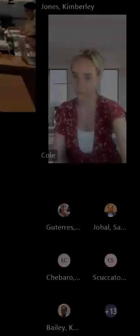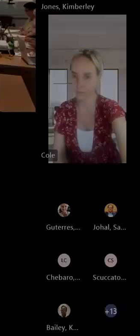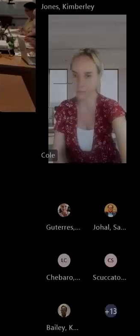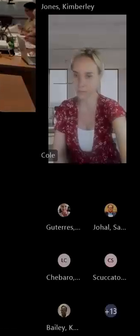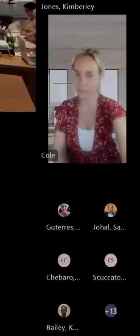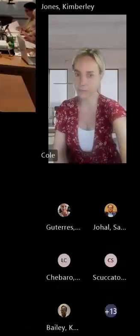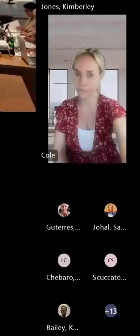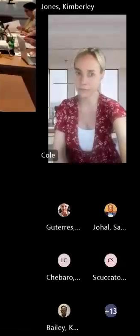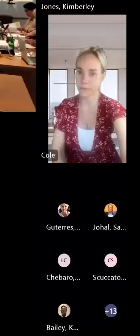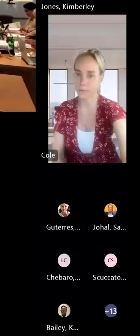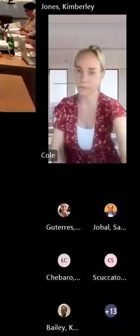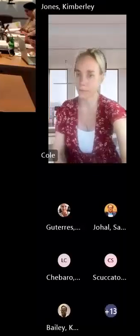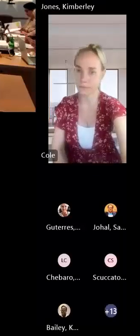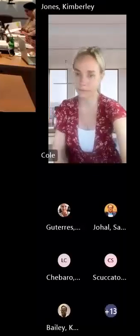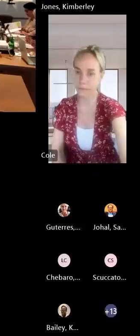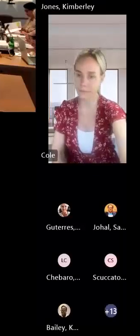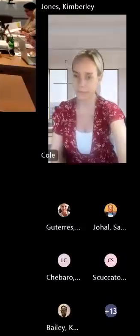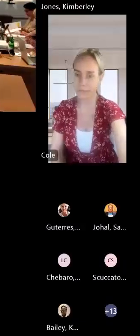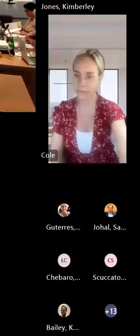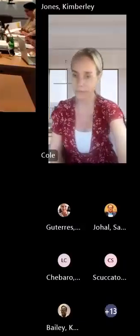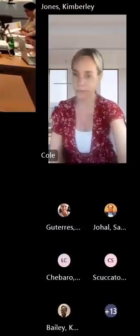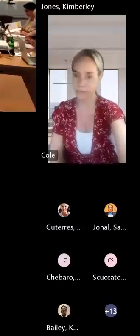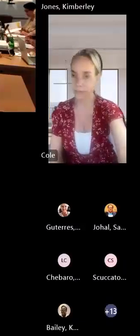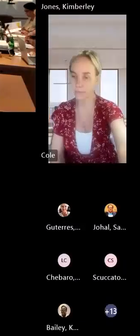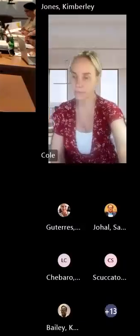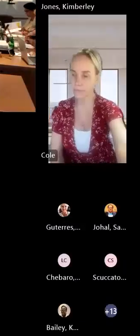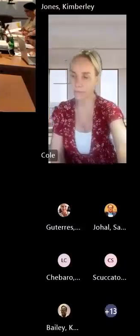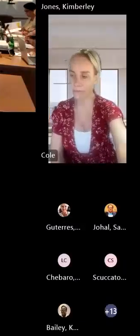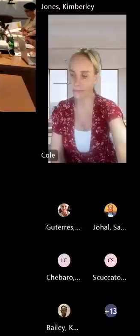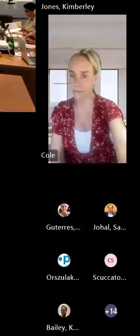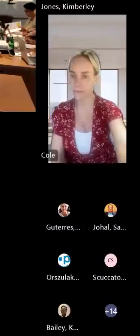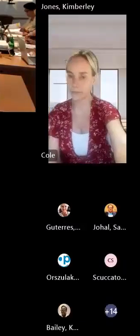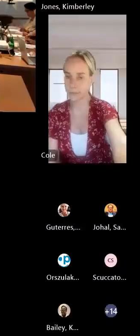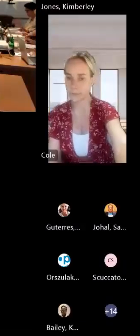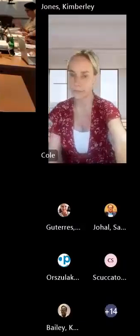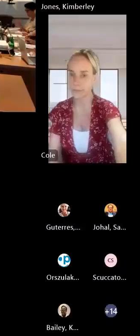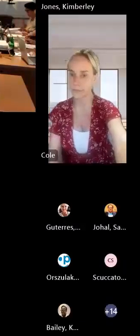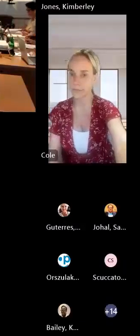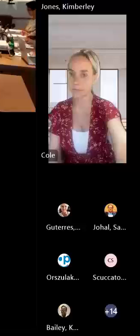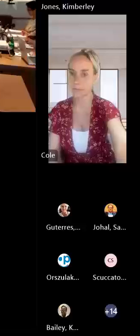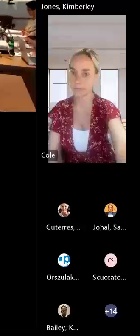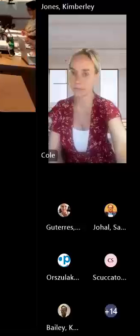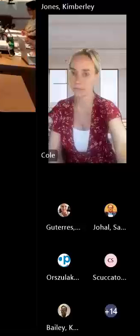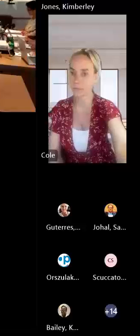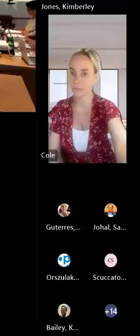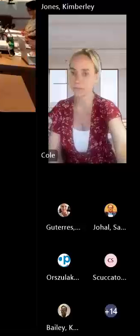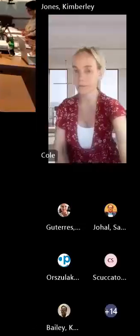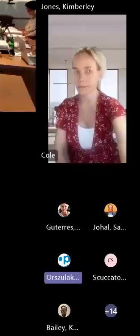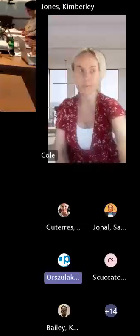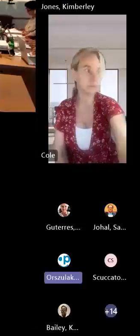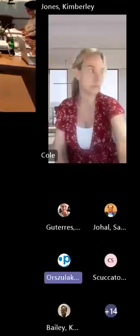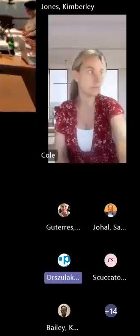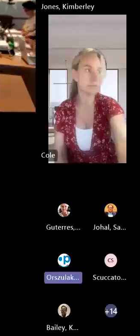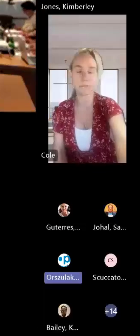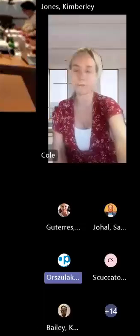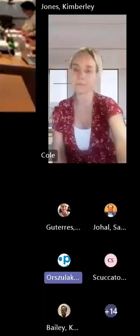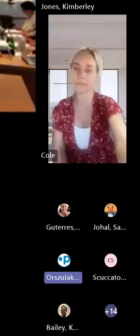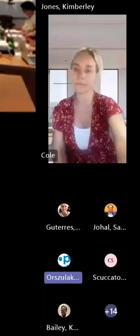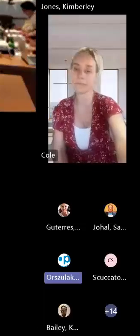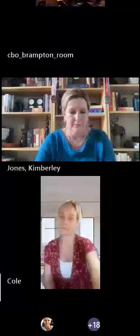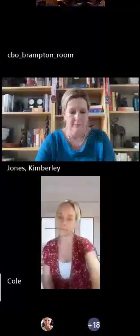I call this meeting to order and I turn it over to our media people to acknowledge with the traditional lands, please.